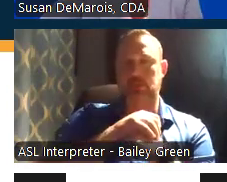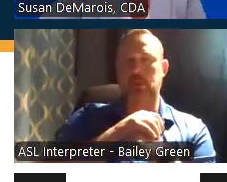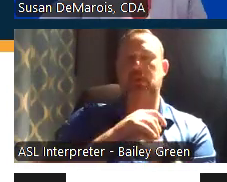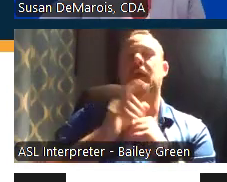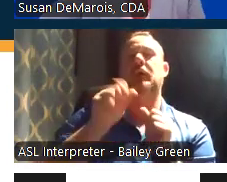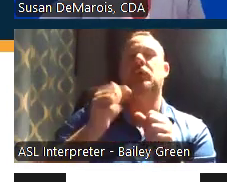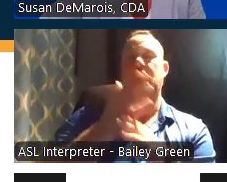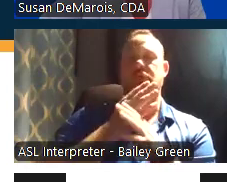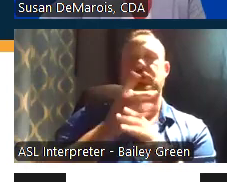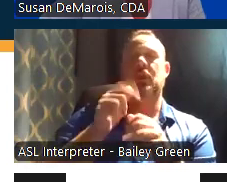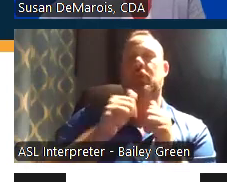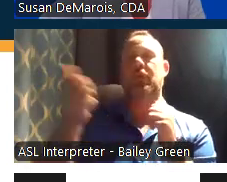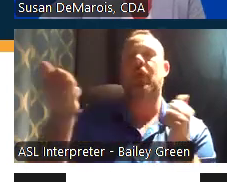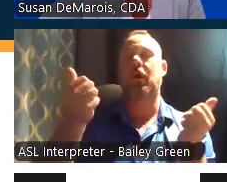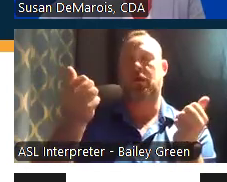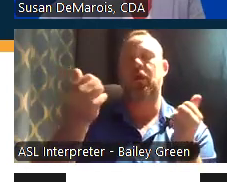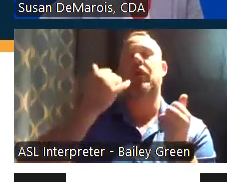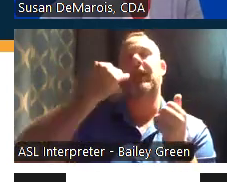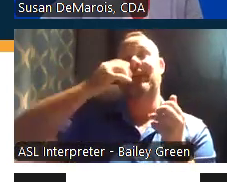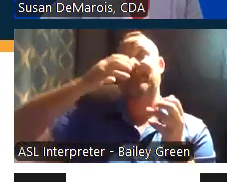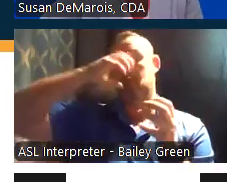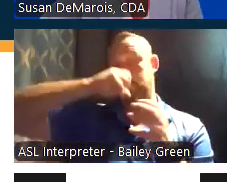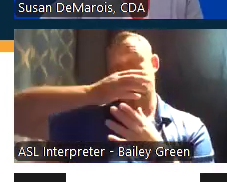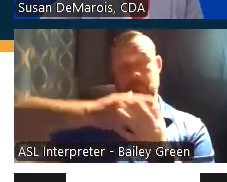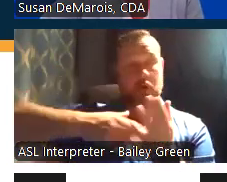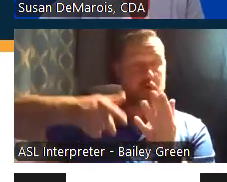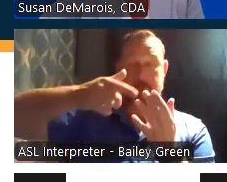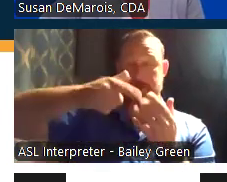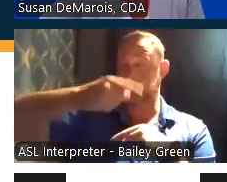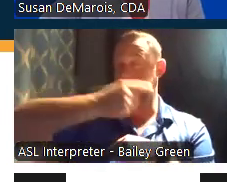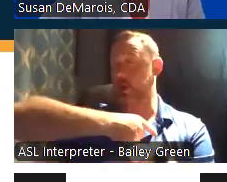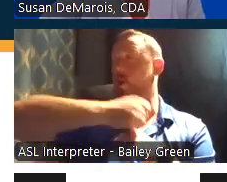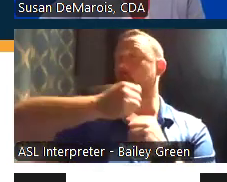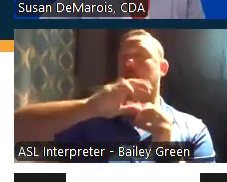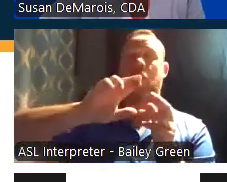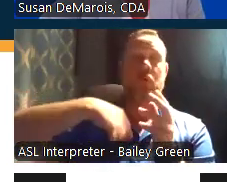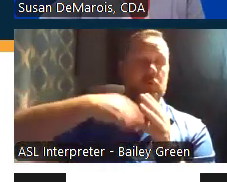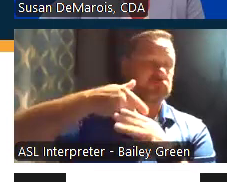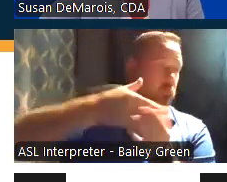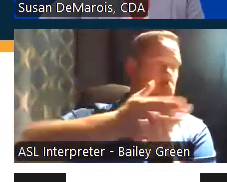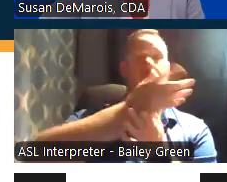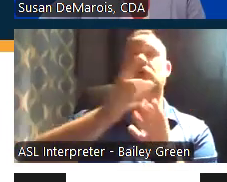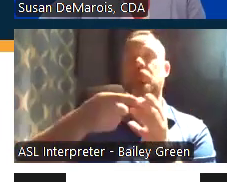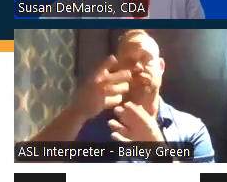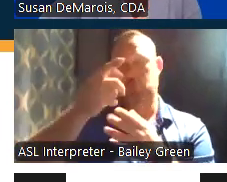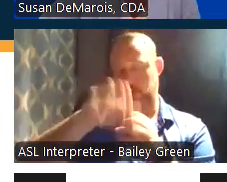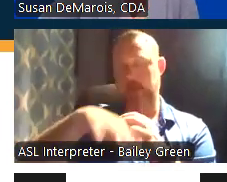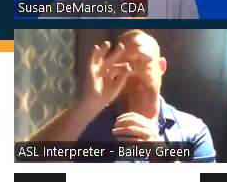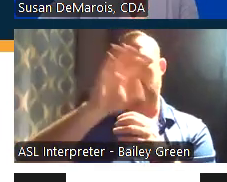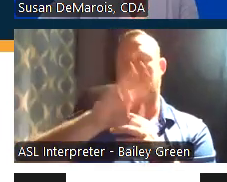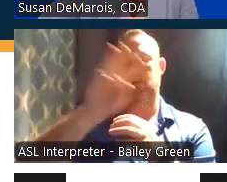can share this with others. And if you had to miss part of the day or we breezed through some of the content, you can find it